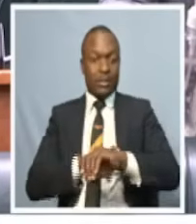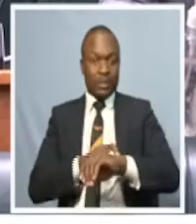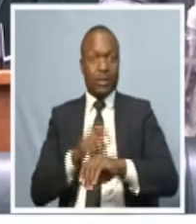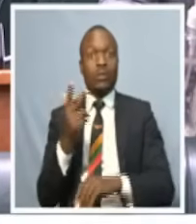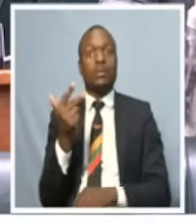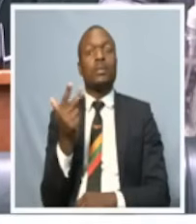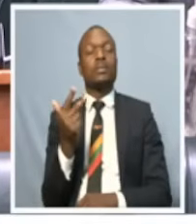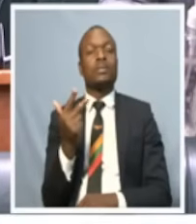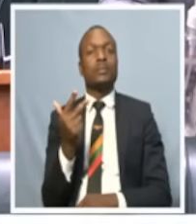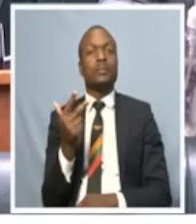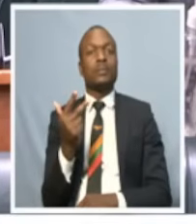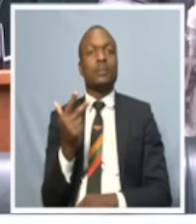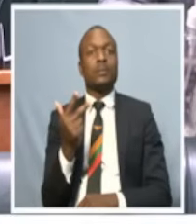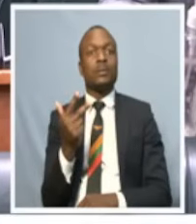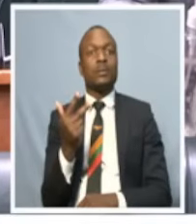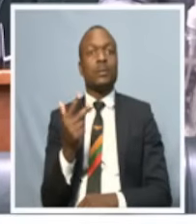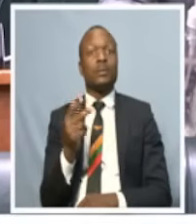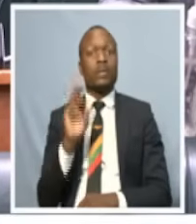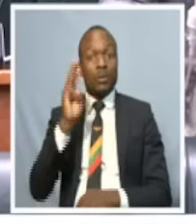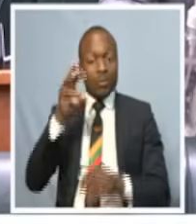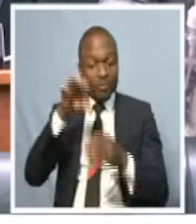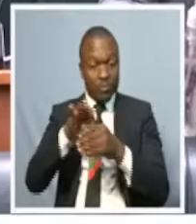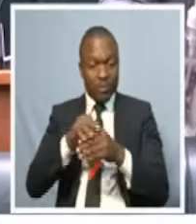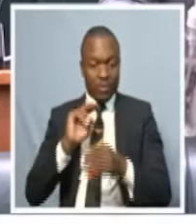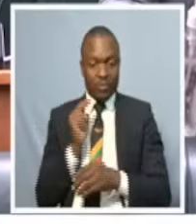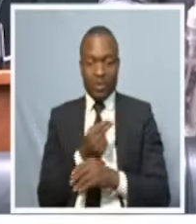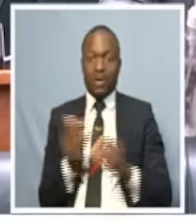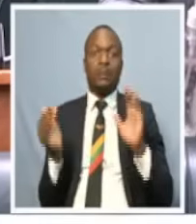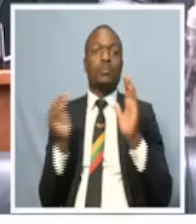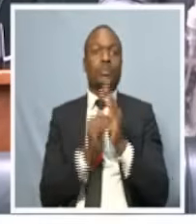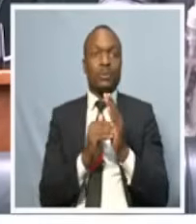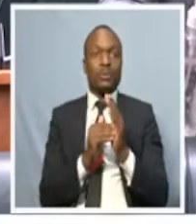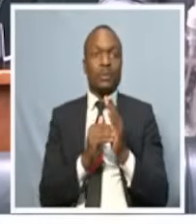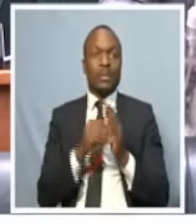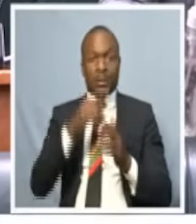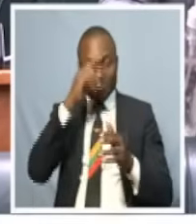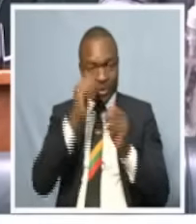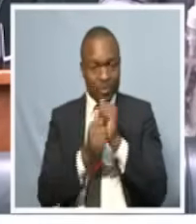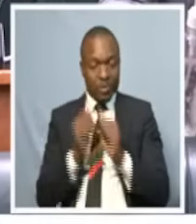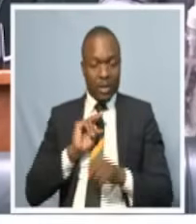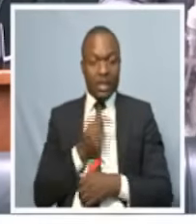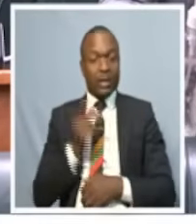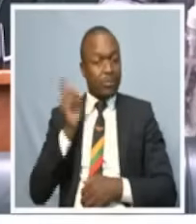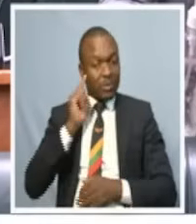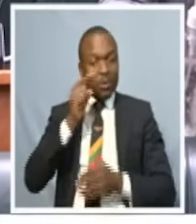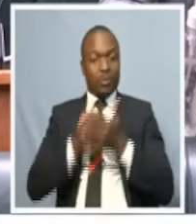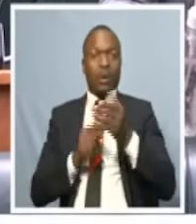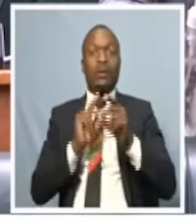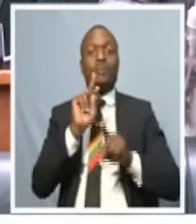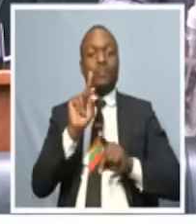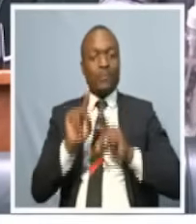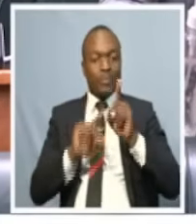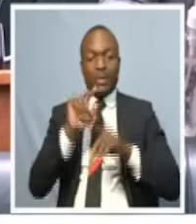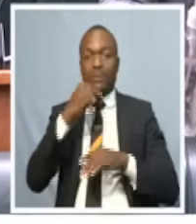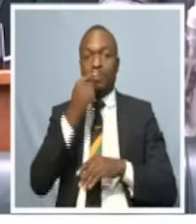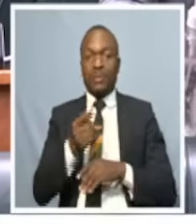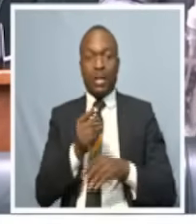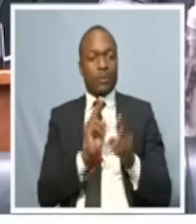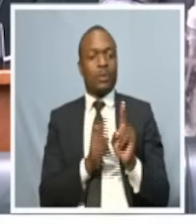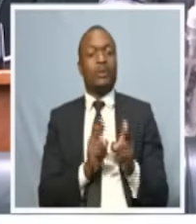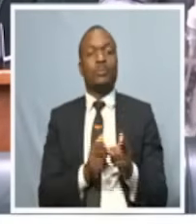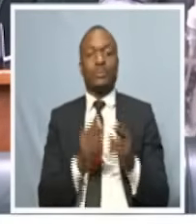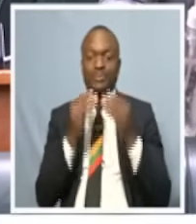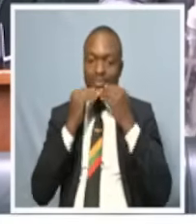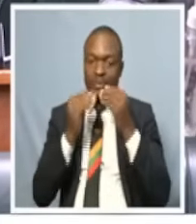the 13th, they will vote for us again. Because we always listen to what the people are saying and we